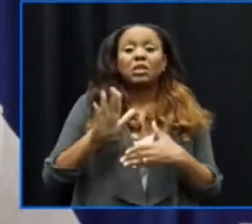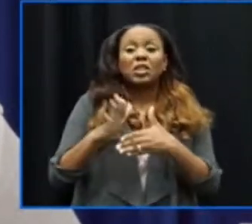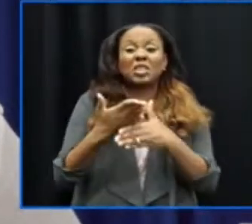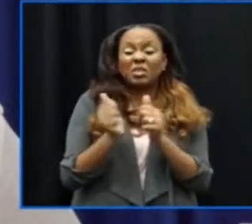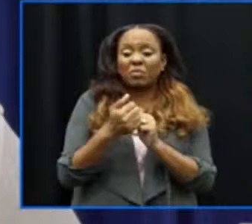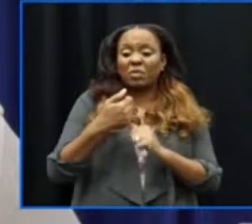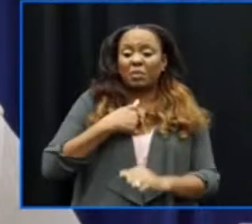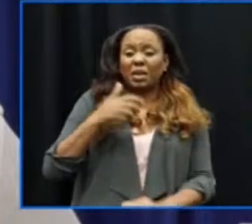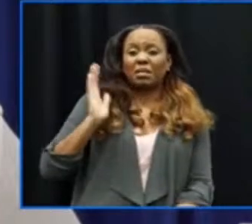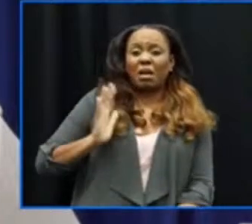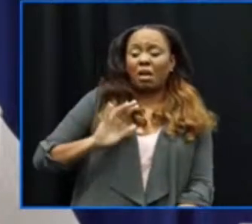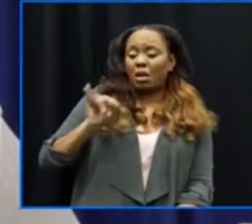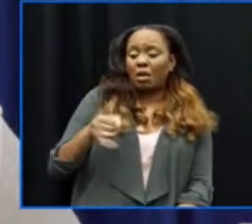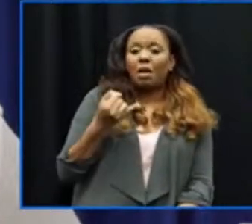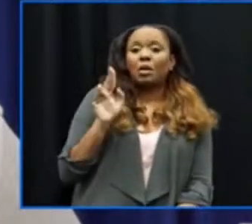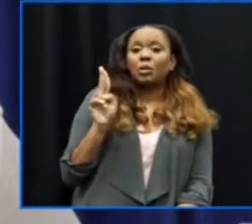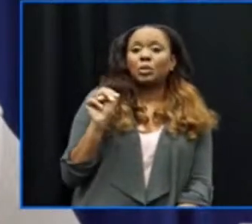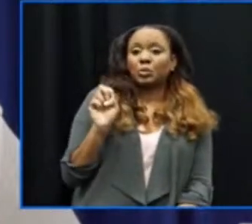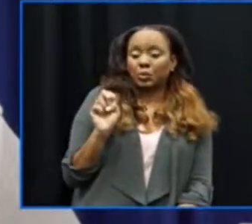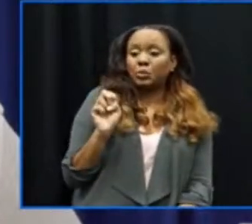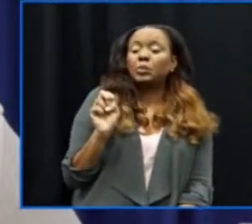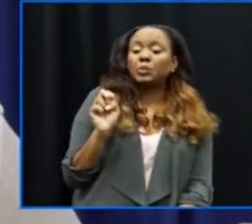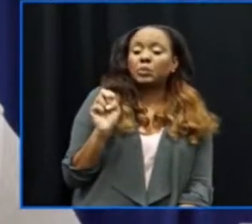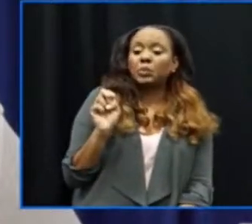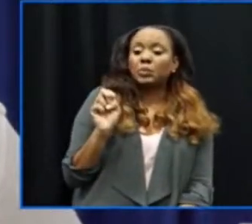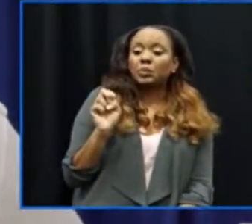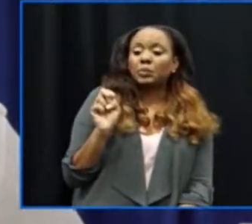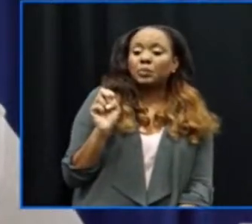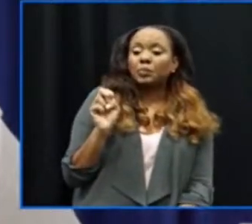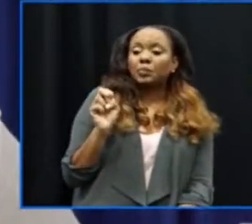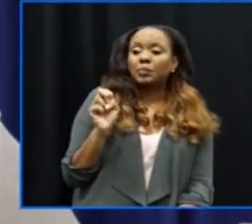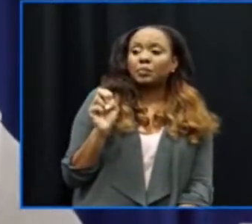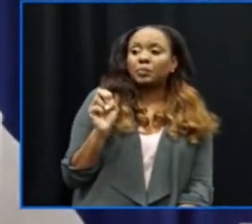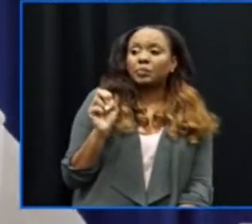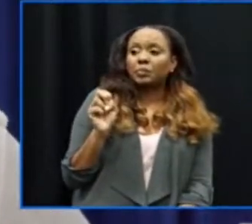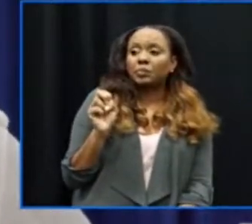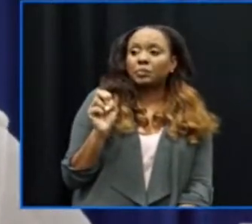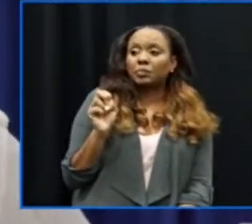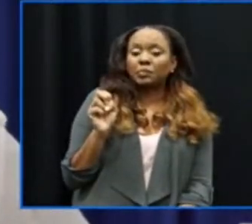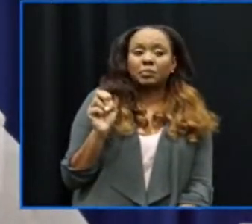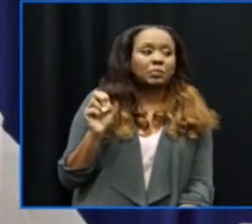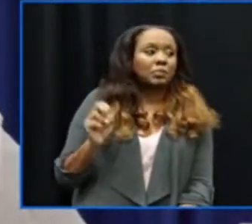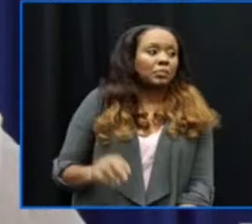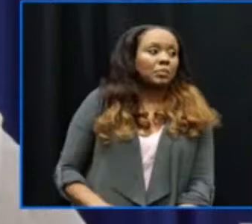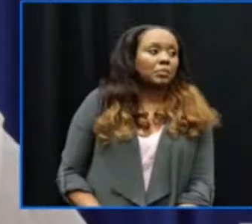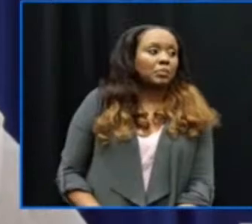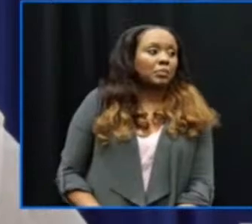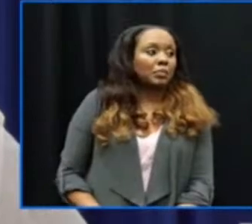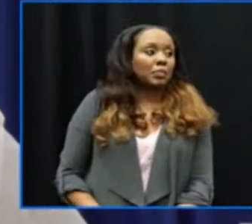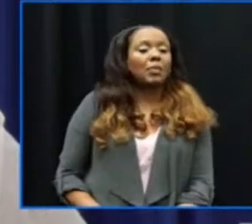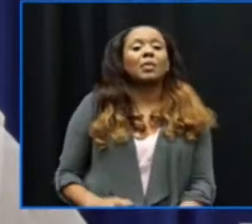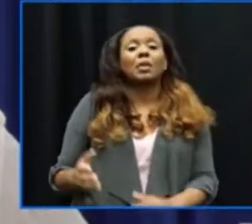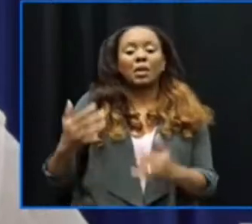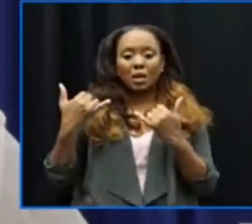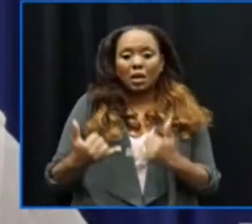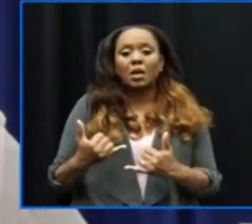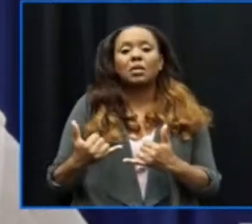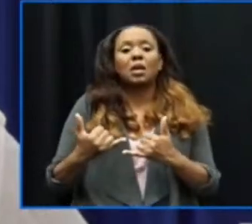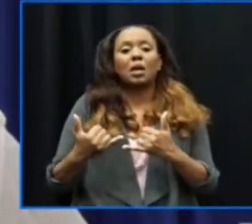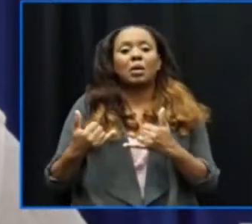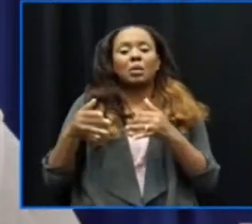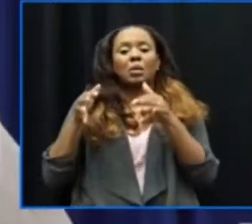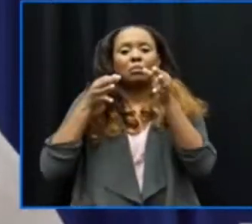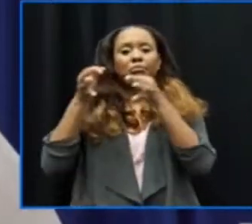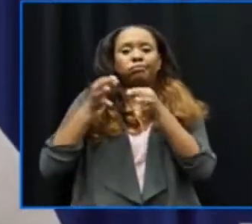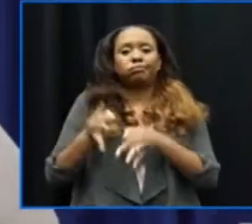June. And since then, the end of June, since then, those meetings that I referred to have been taking place. Mr. Osborne, thank you